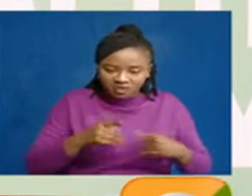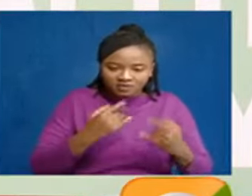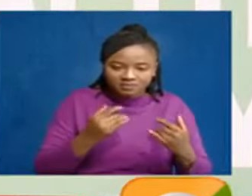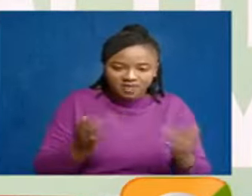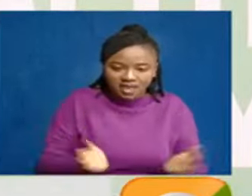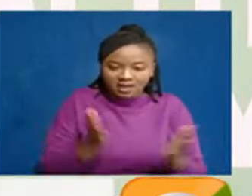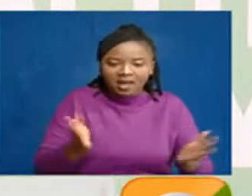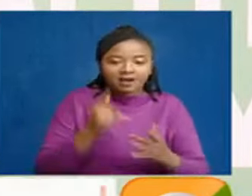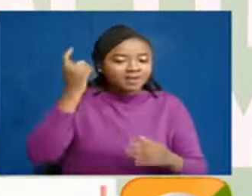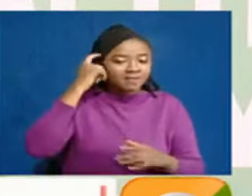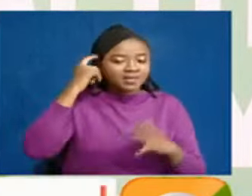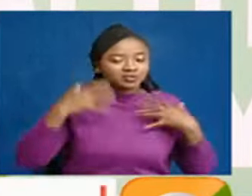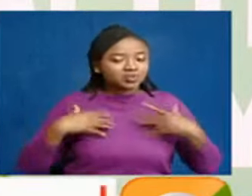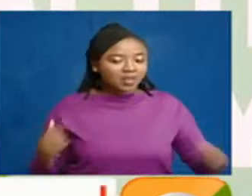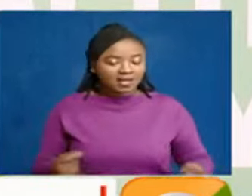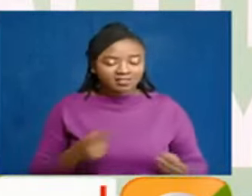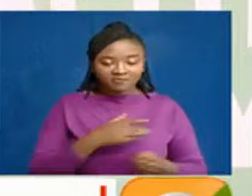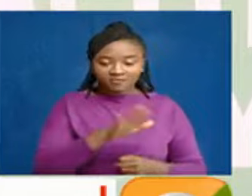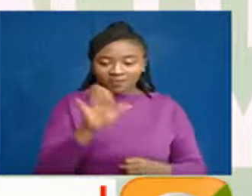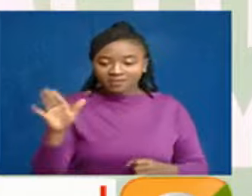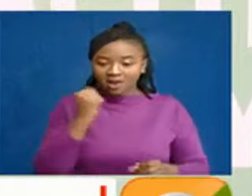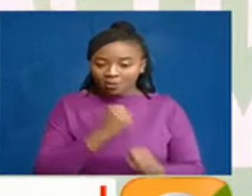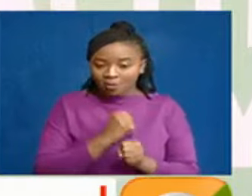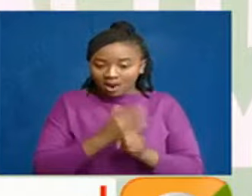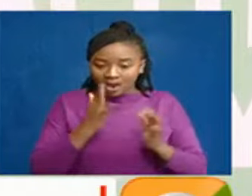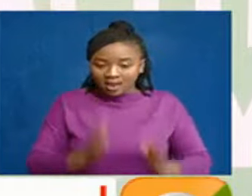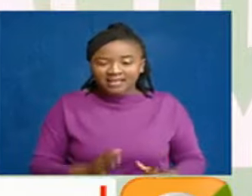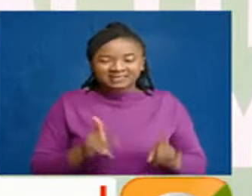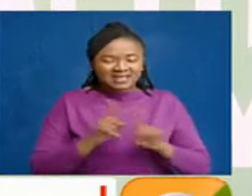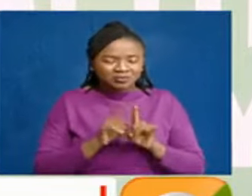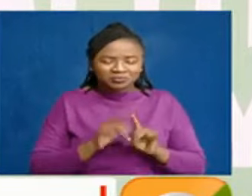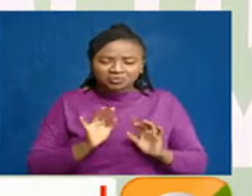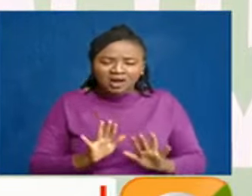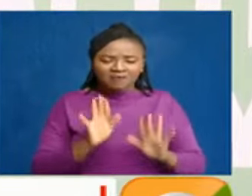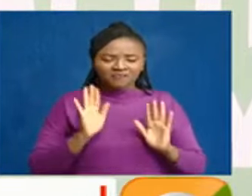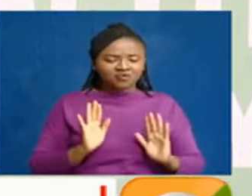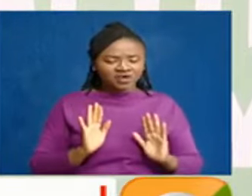of their employees, prevent the occurrence or worsening of mental